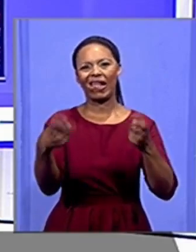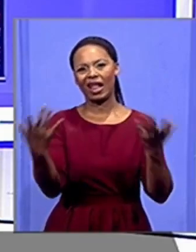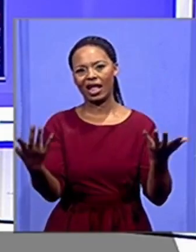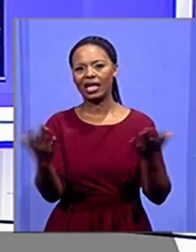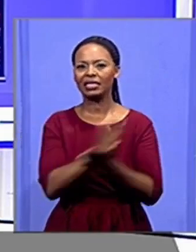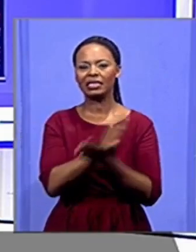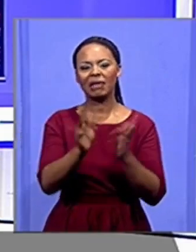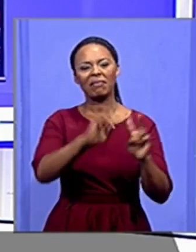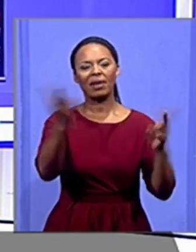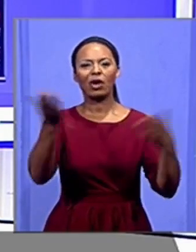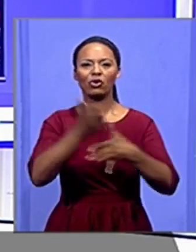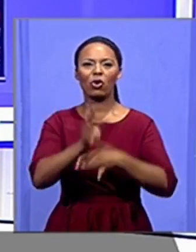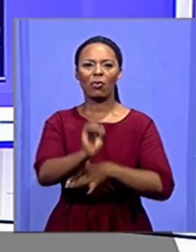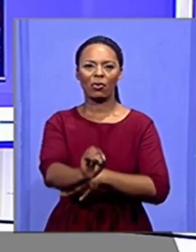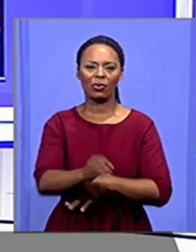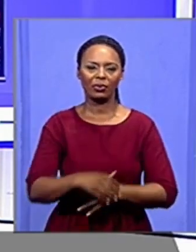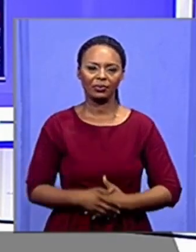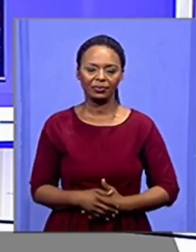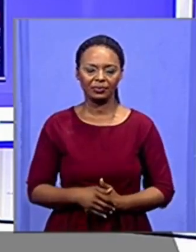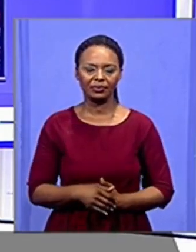mešomo e fapanego.